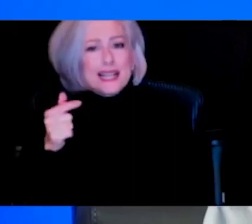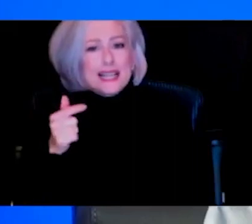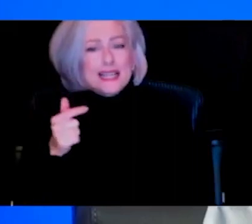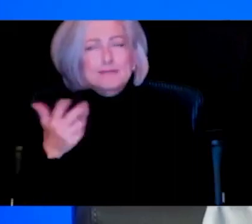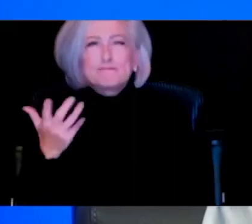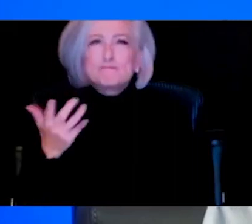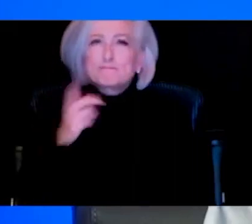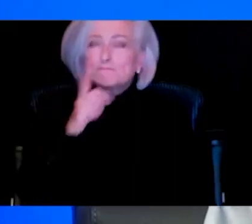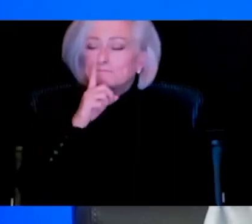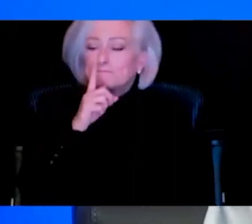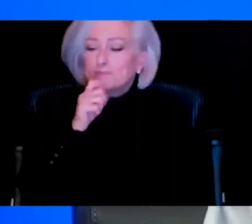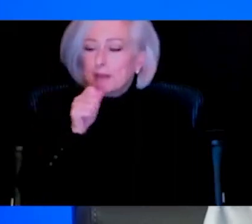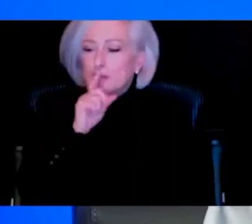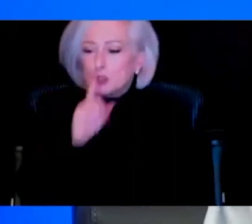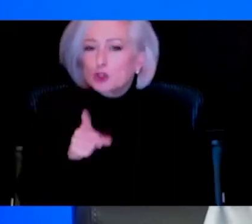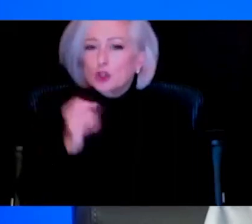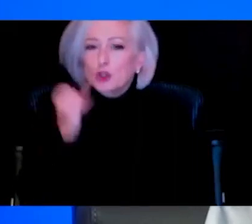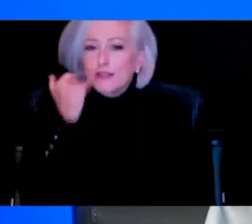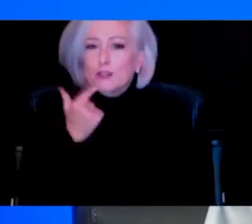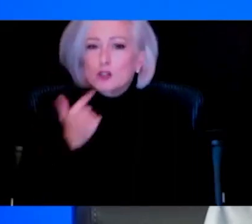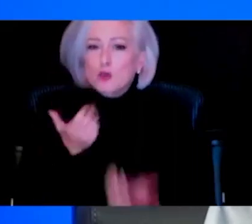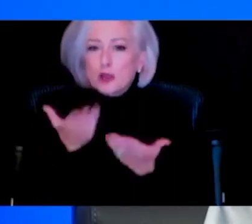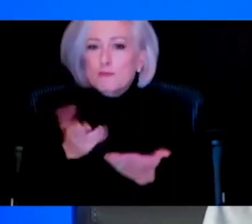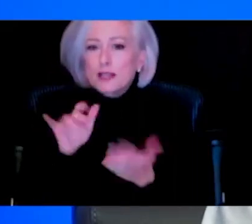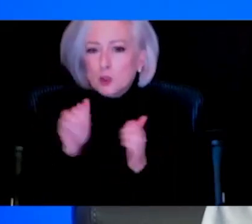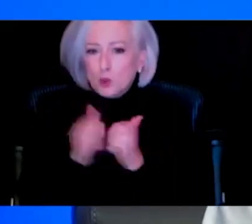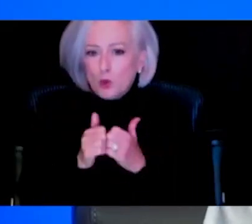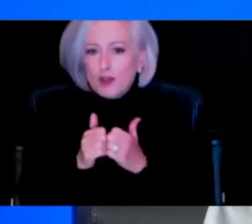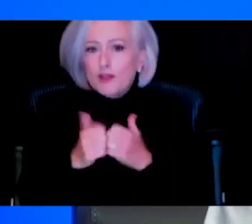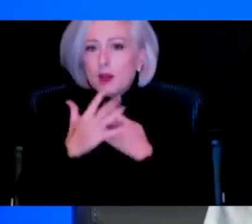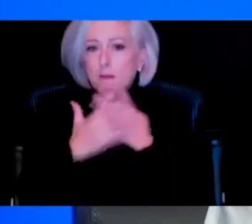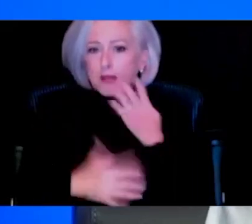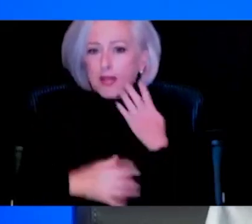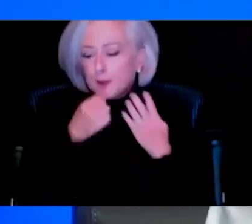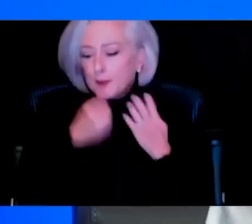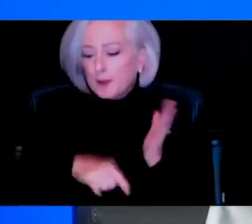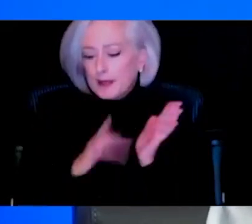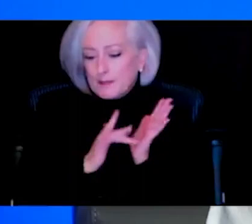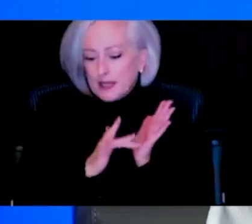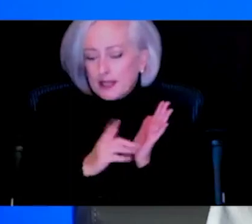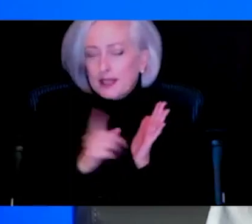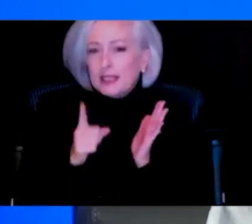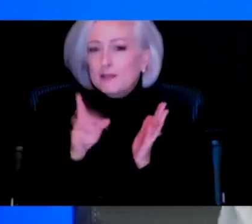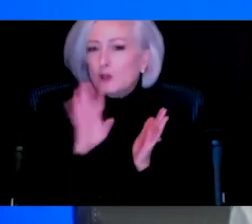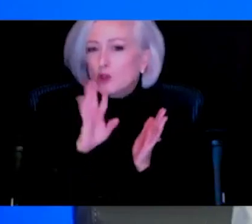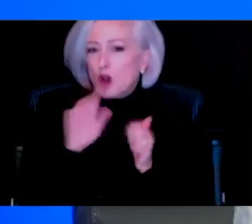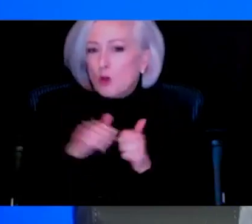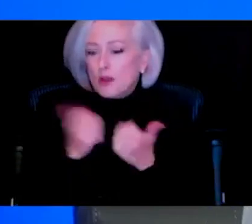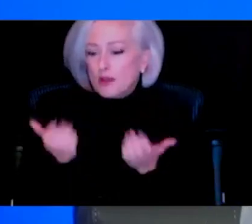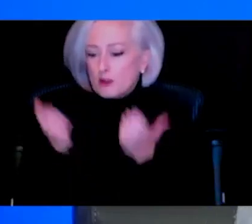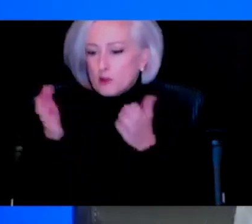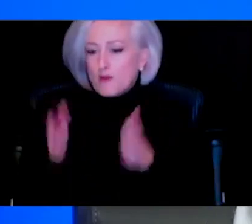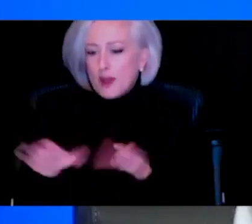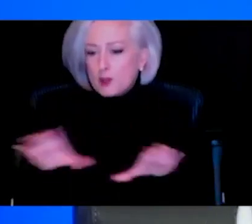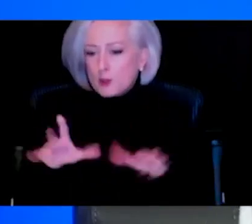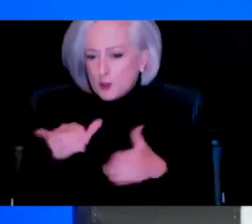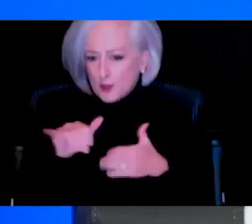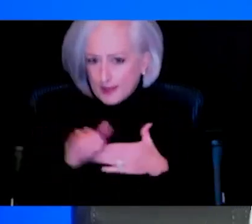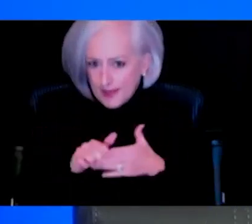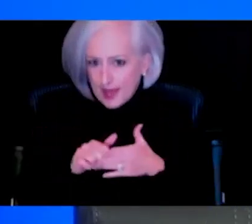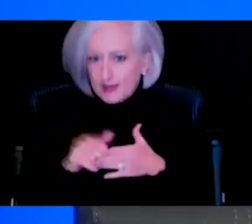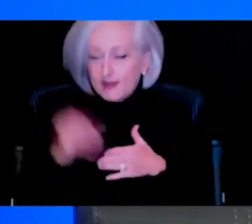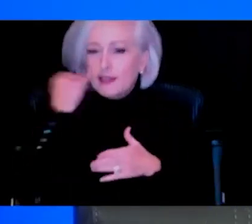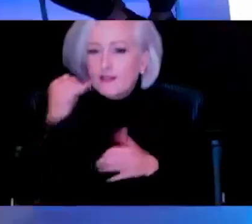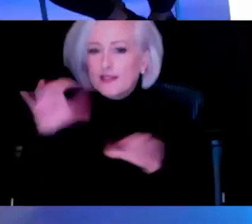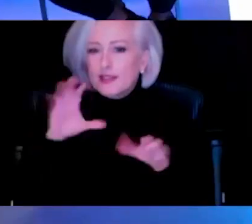it's recommended to do it if you're on blood thinners. I'm sure if you talk to the provider who's doing it and they're, if they've done it on people with blood thinners.